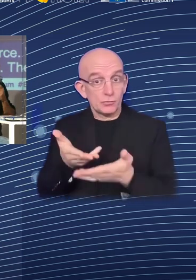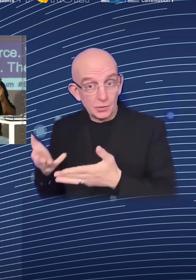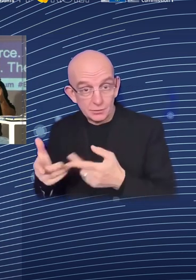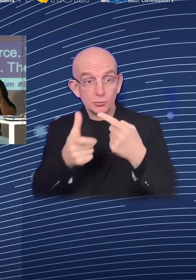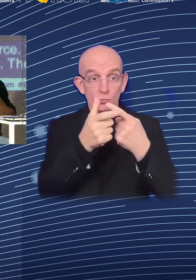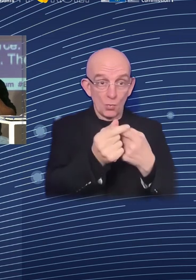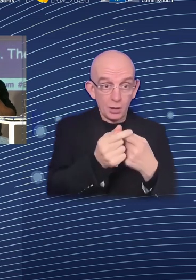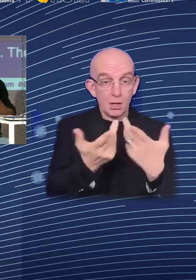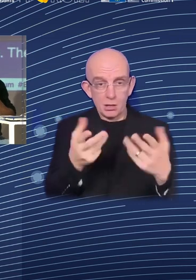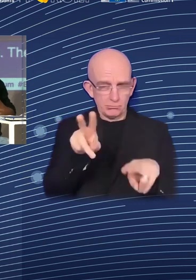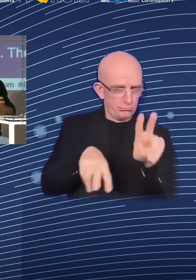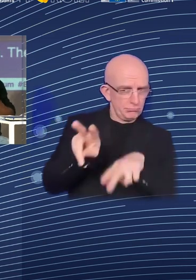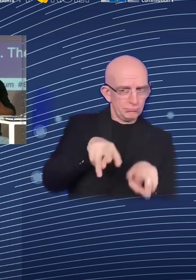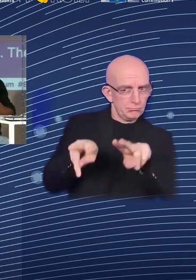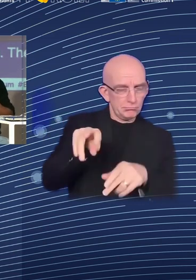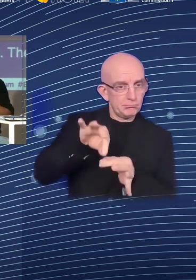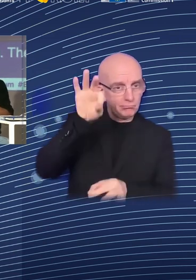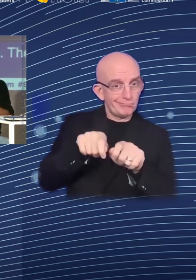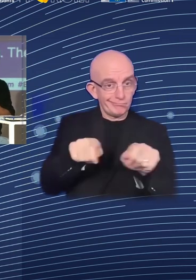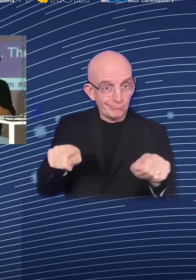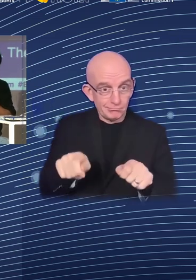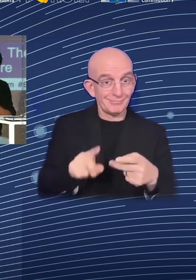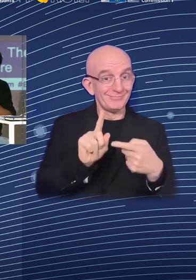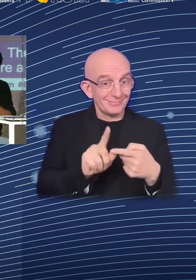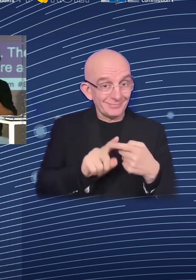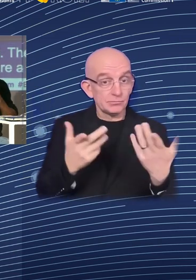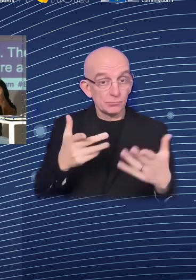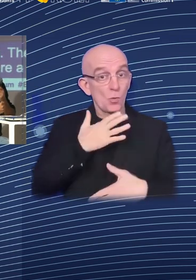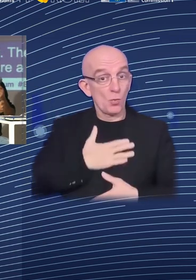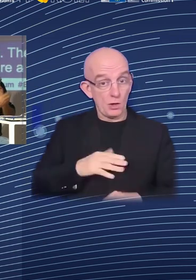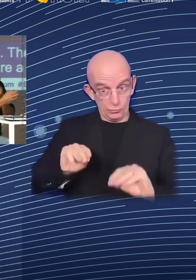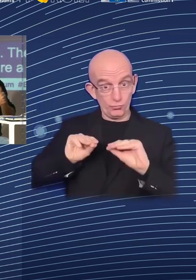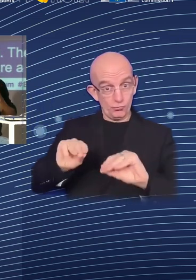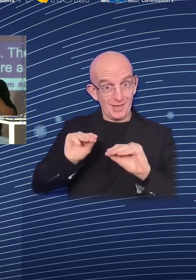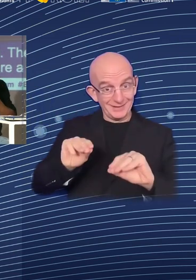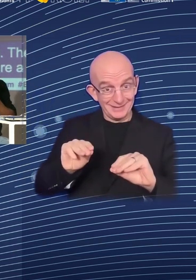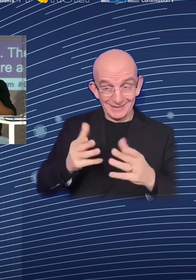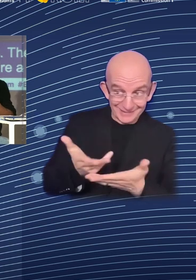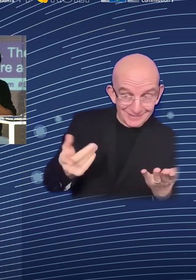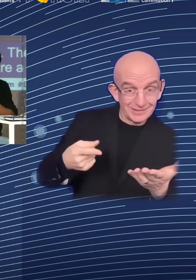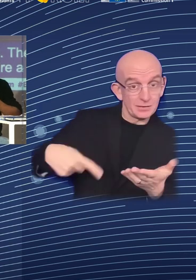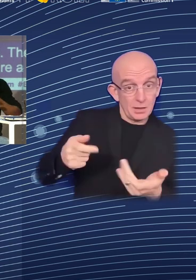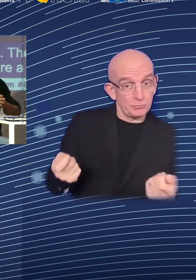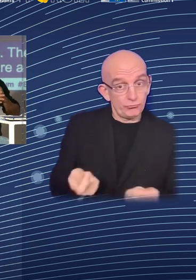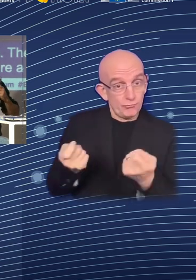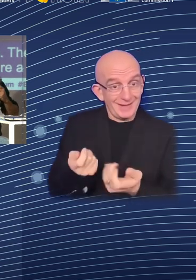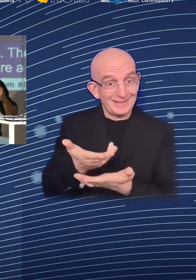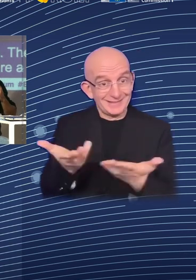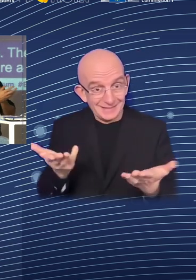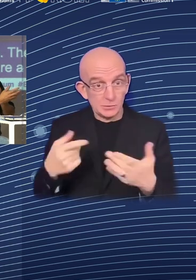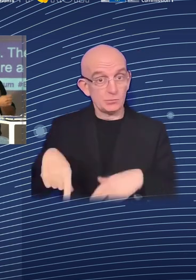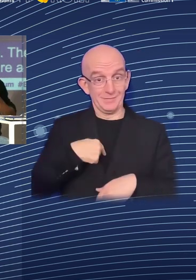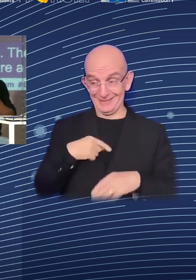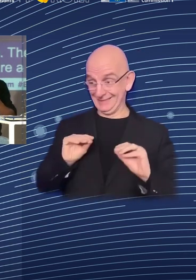if you are a trainer, you need to know where are the people. And it's very difficult on digital skills, because it's evolving, and because it's very wide.